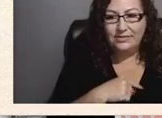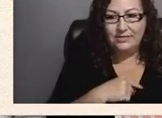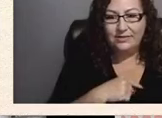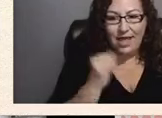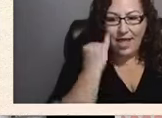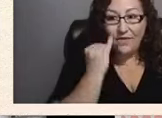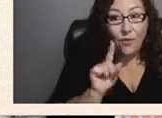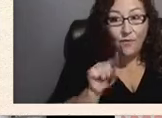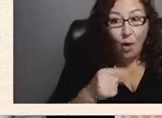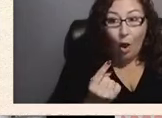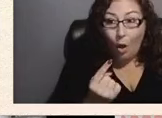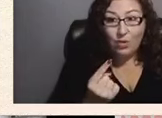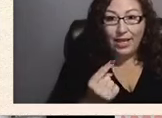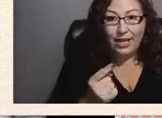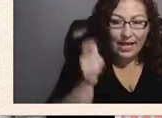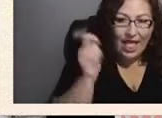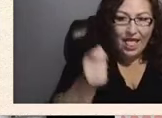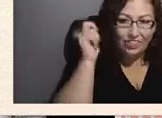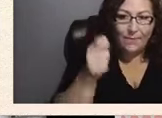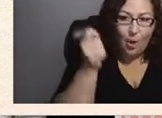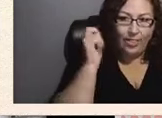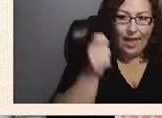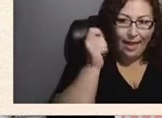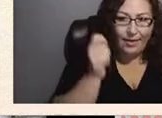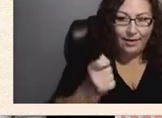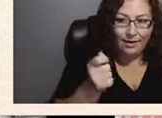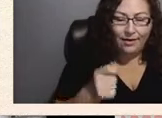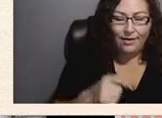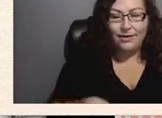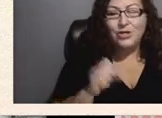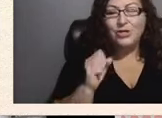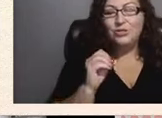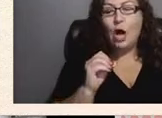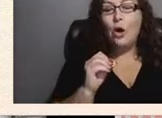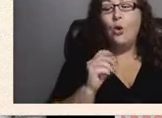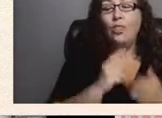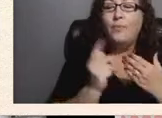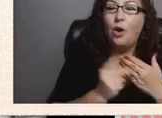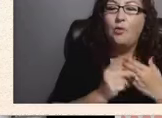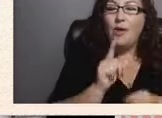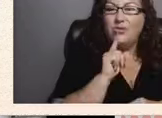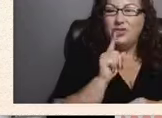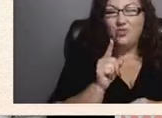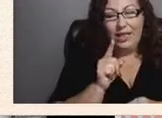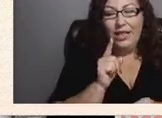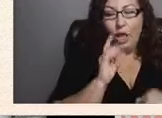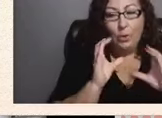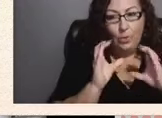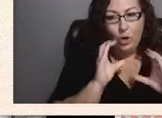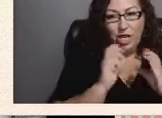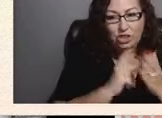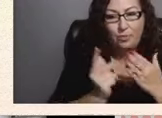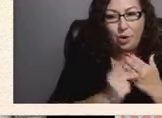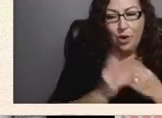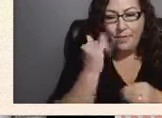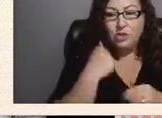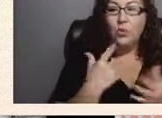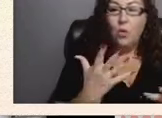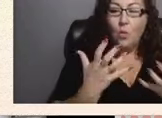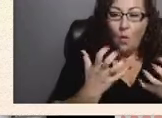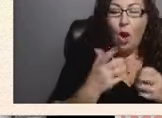only hit them over the head. So the program is very much a communication program because we want you guys to have